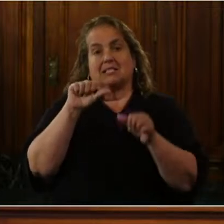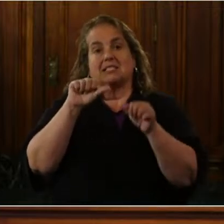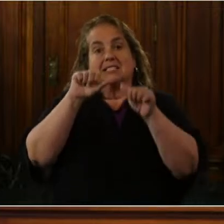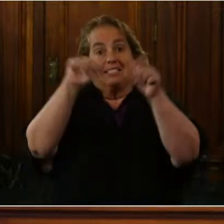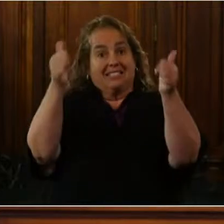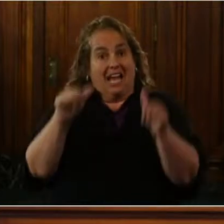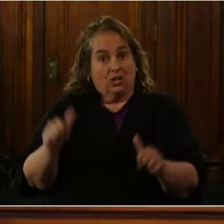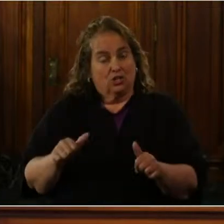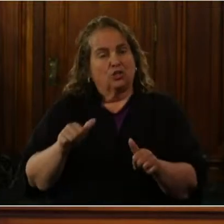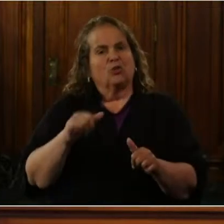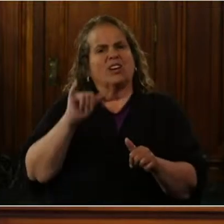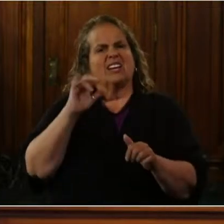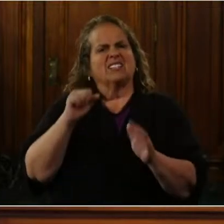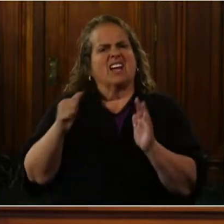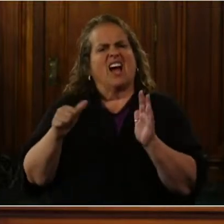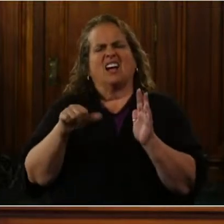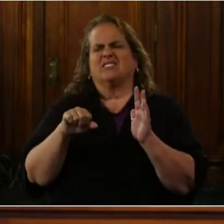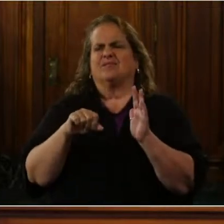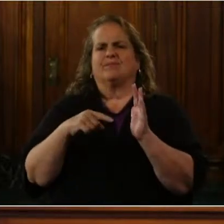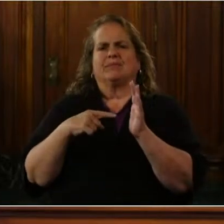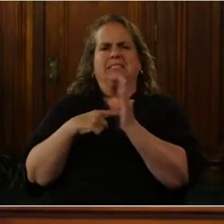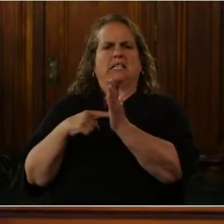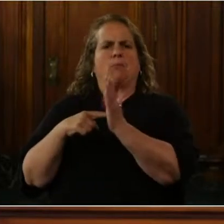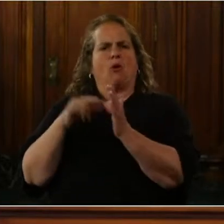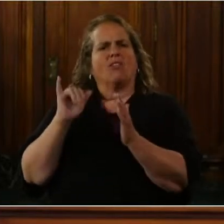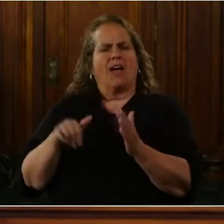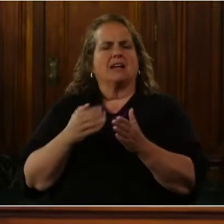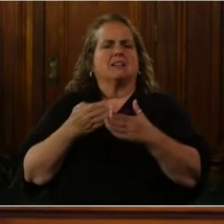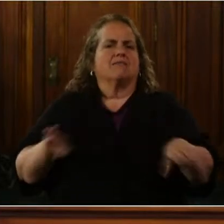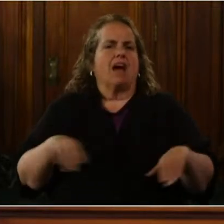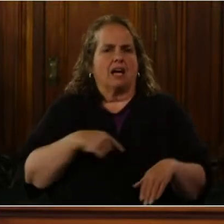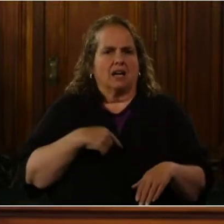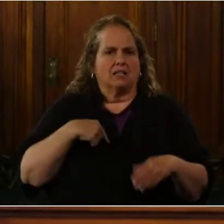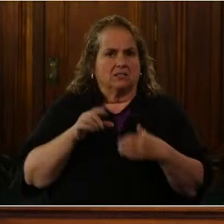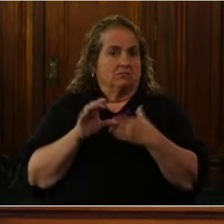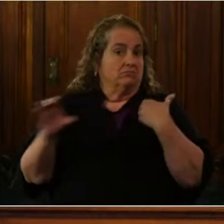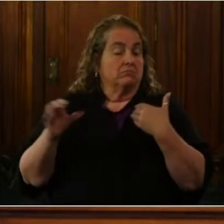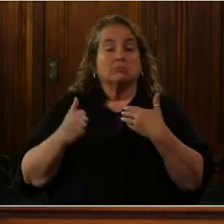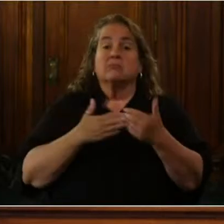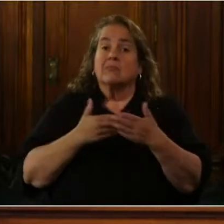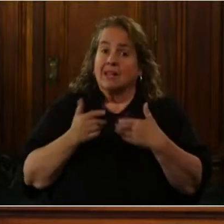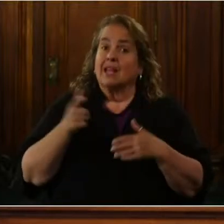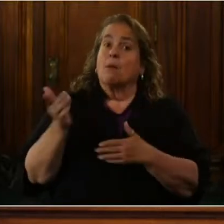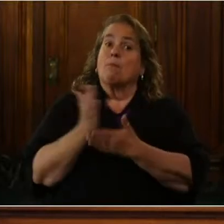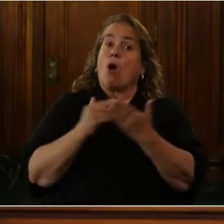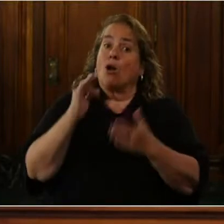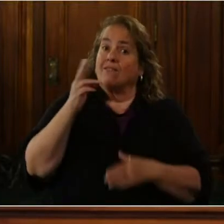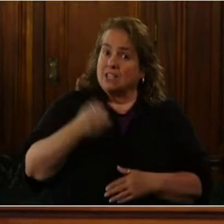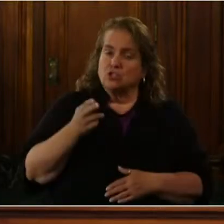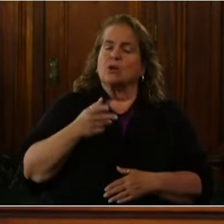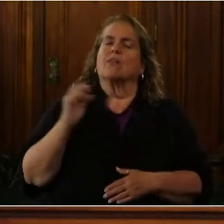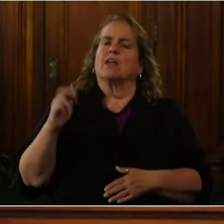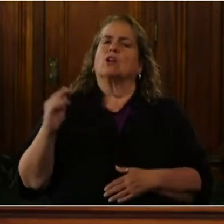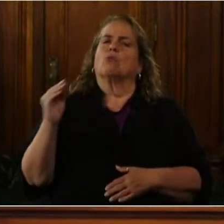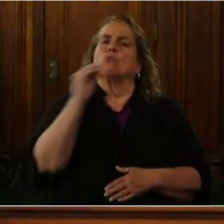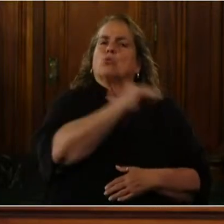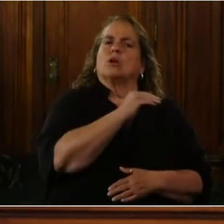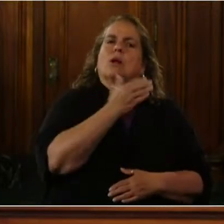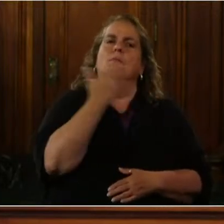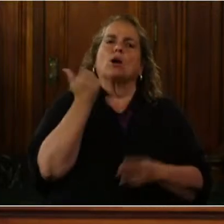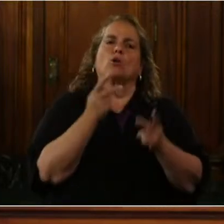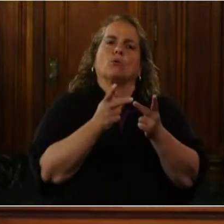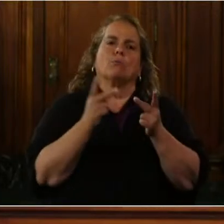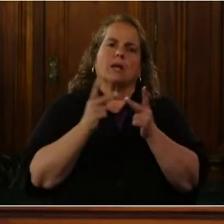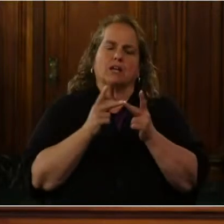us. And even if there are those that think it's a part of history, there should be a better place to put it in